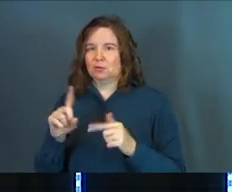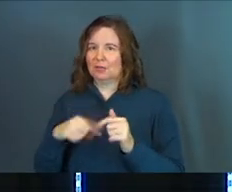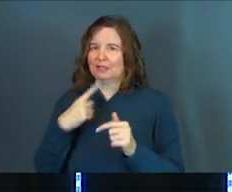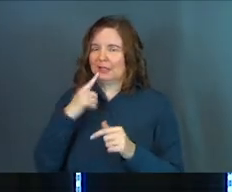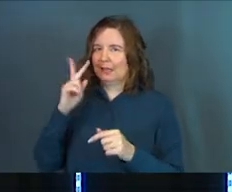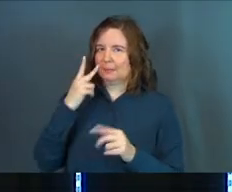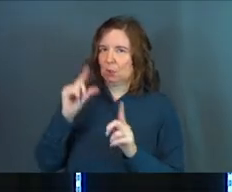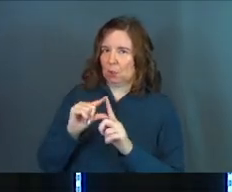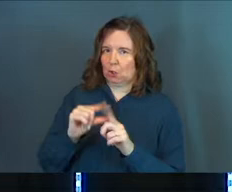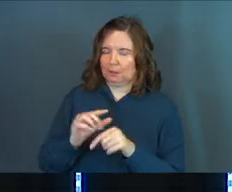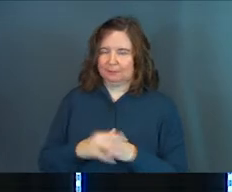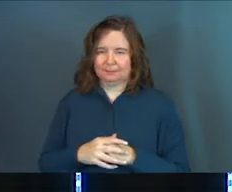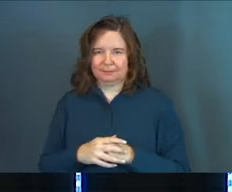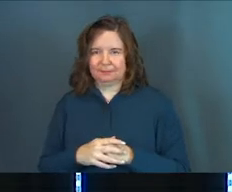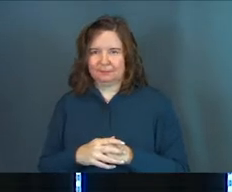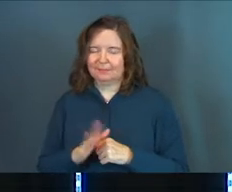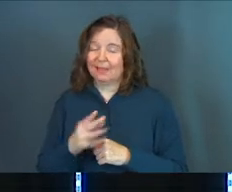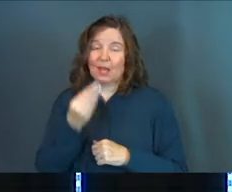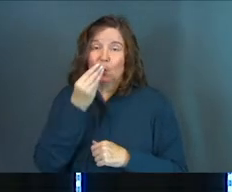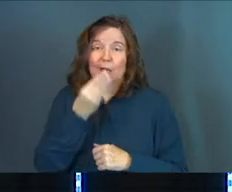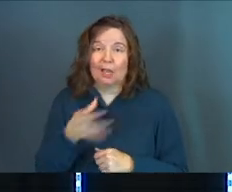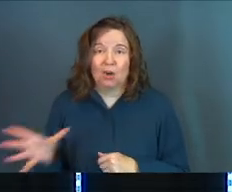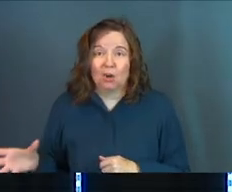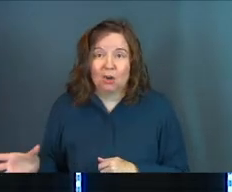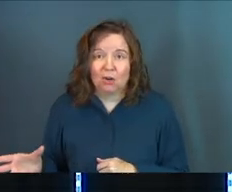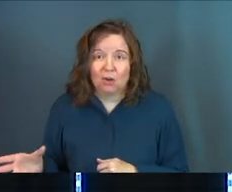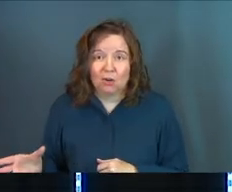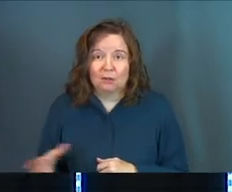that's a political word. Don't care.